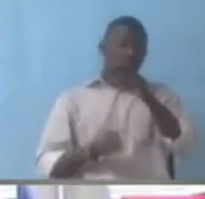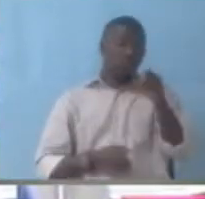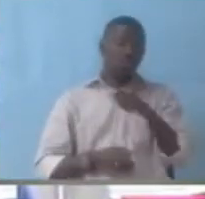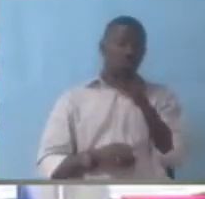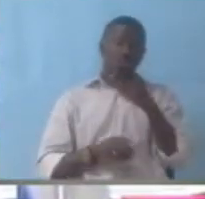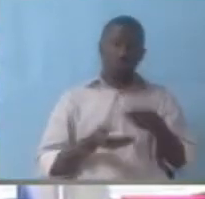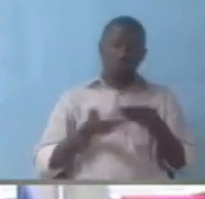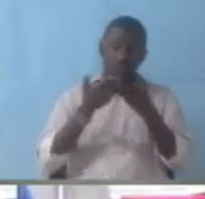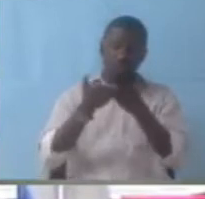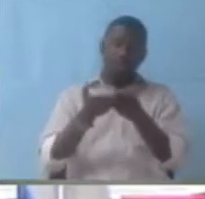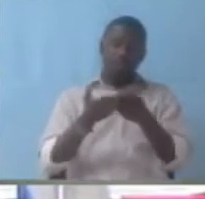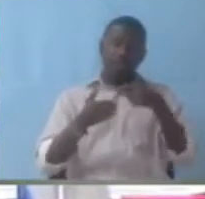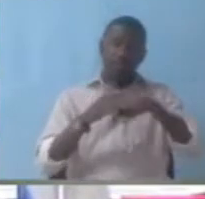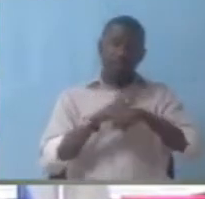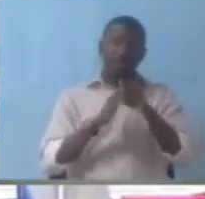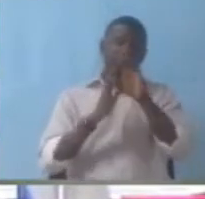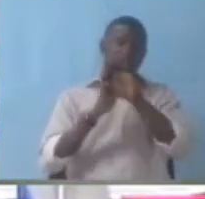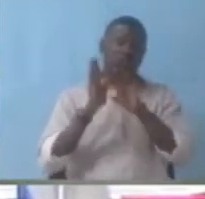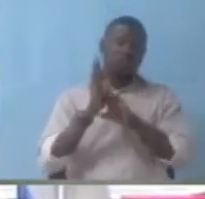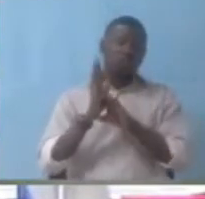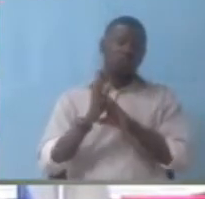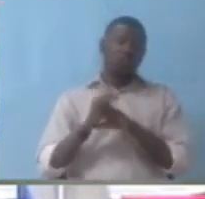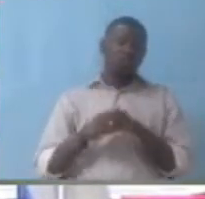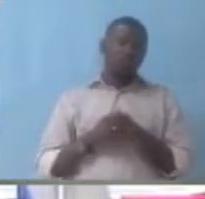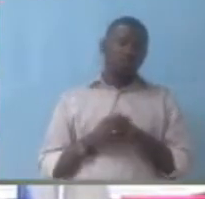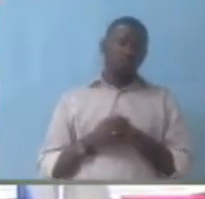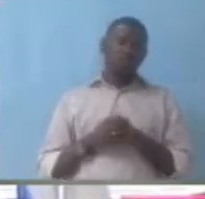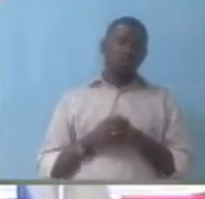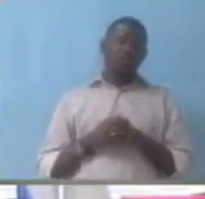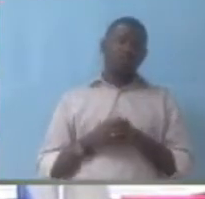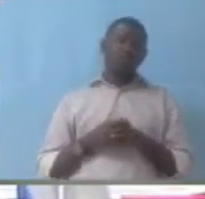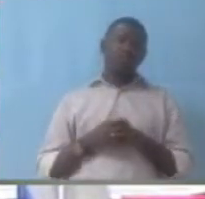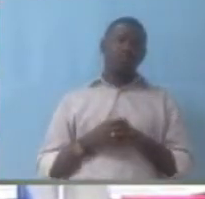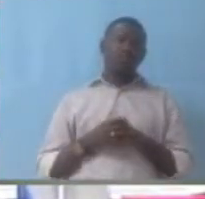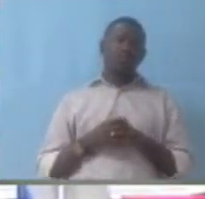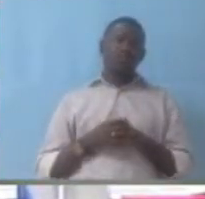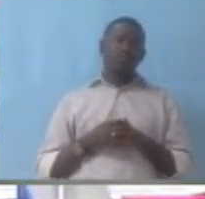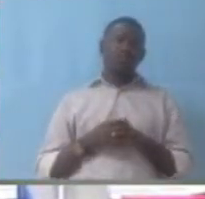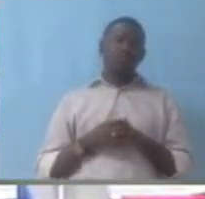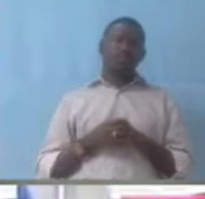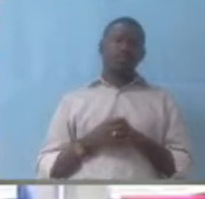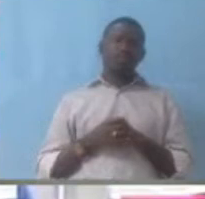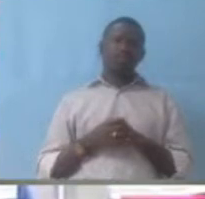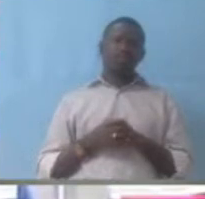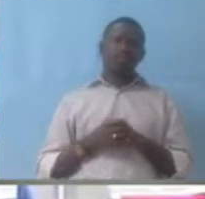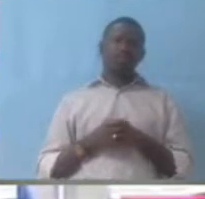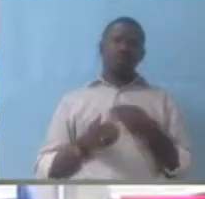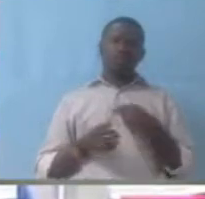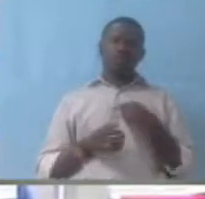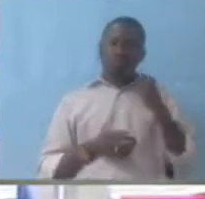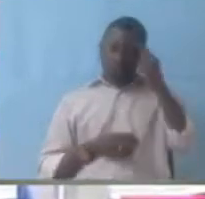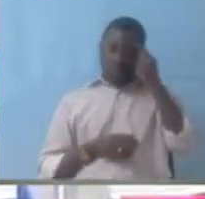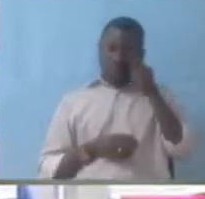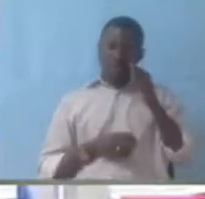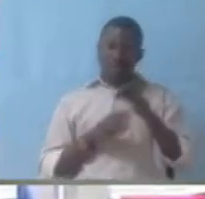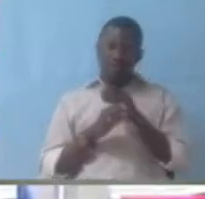provisions of the constitution. Wole lata, wole wala wole besanto katambi nyimbanko lua bukula. And just to preempt you before we